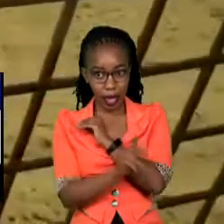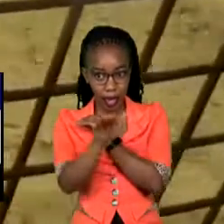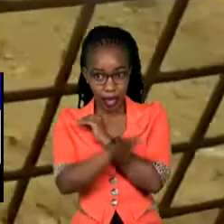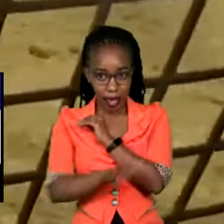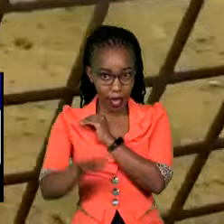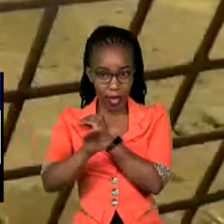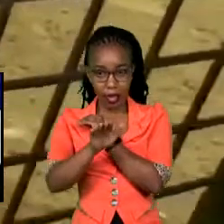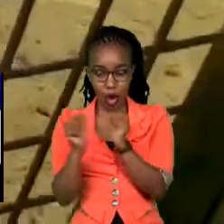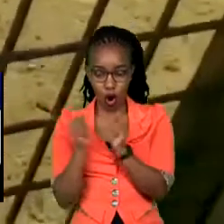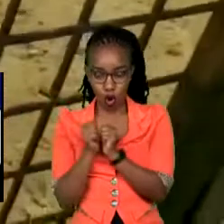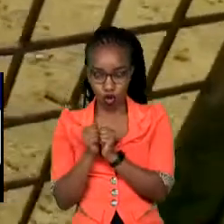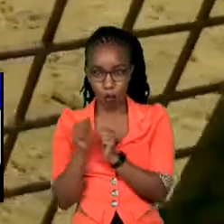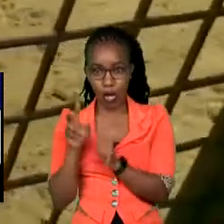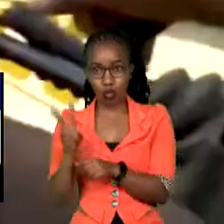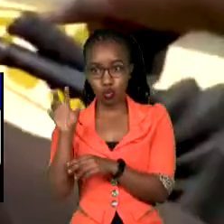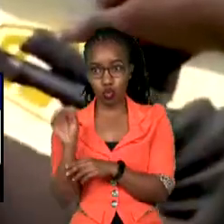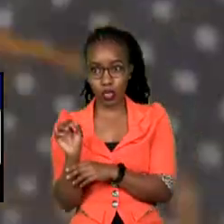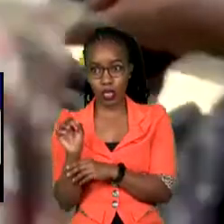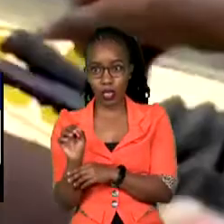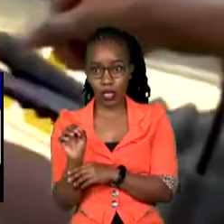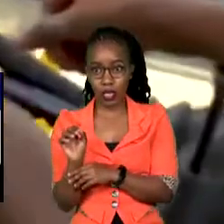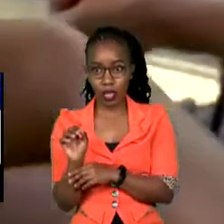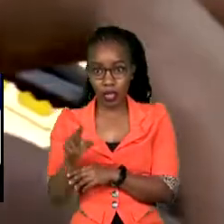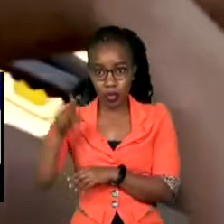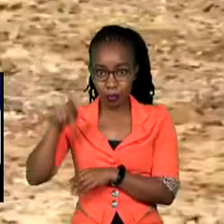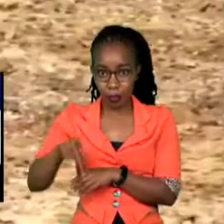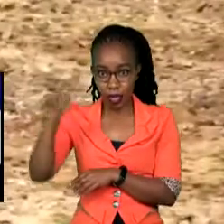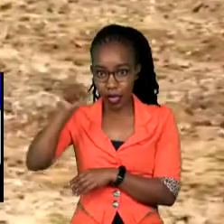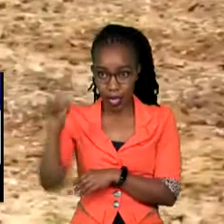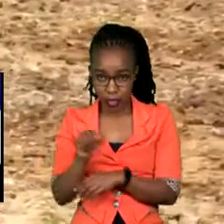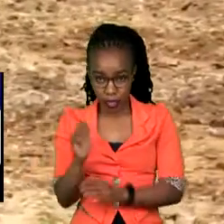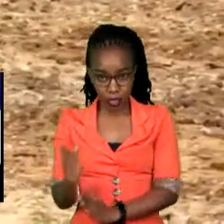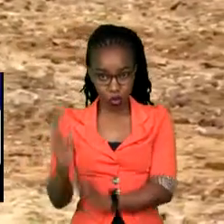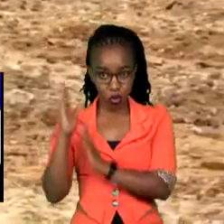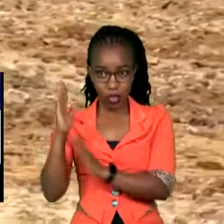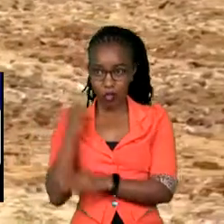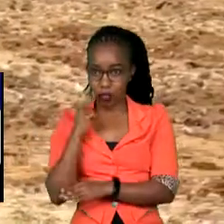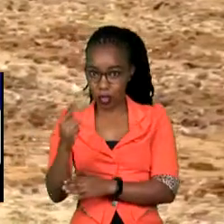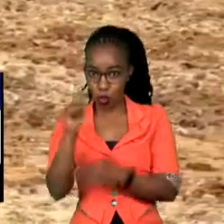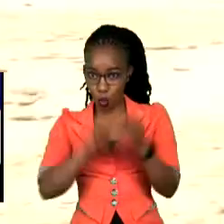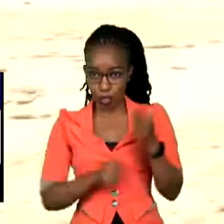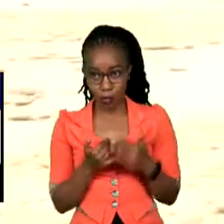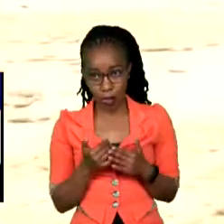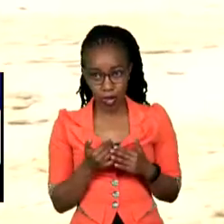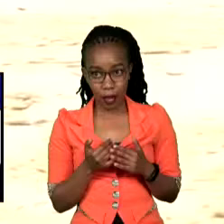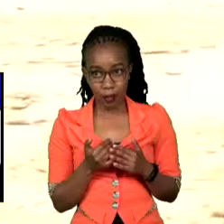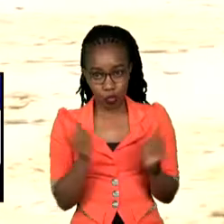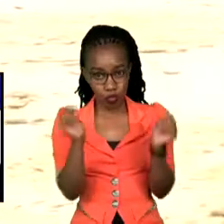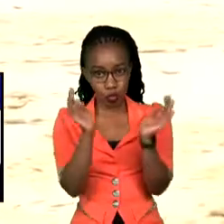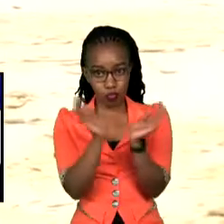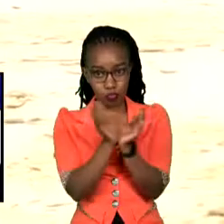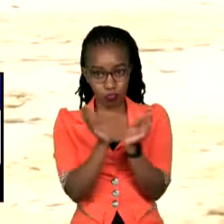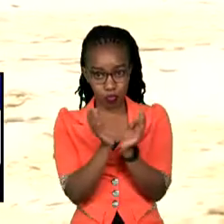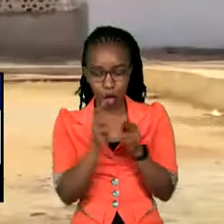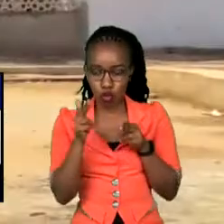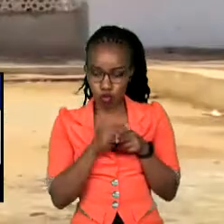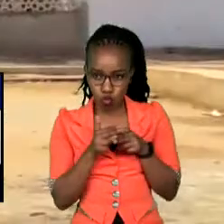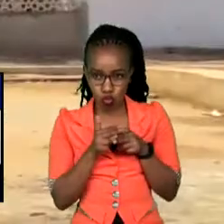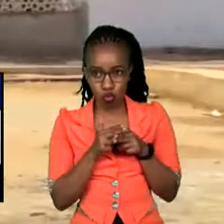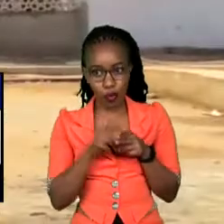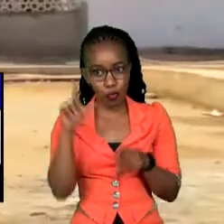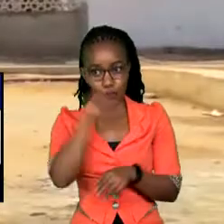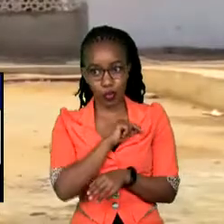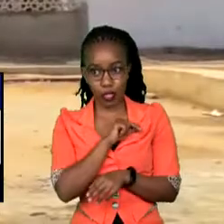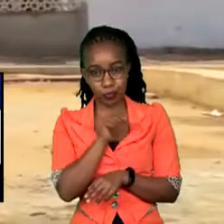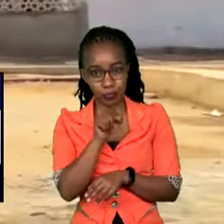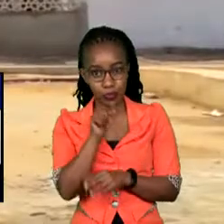event on October 20th, Interior Principal Secretary Dr. Karanja Kibicho has said the facility is almost 80% complete and that the